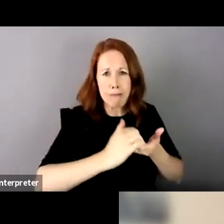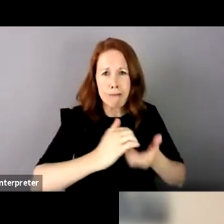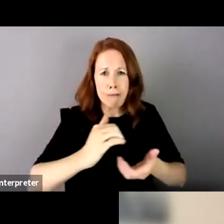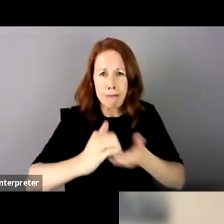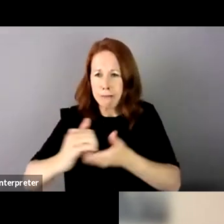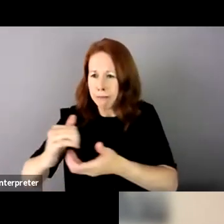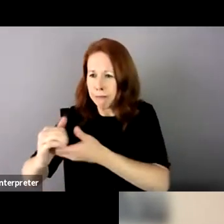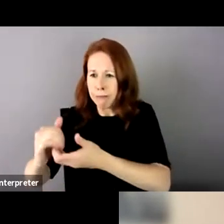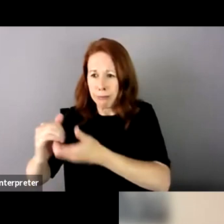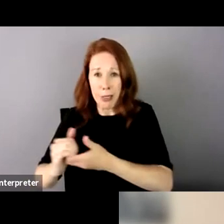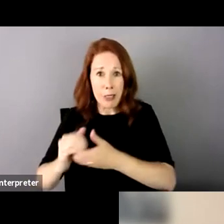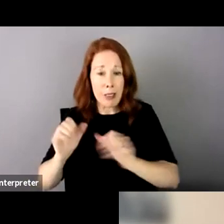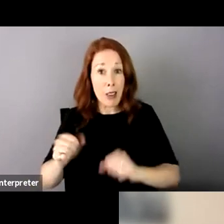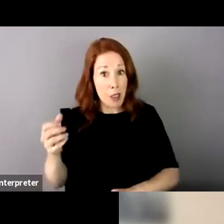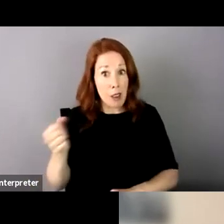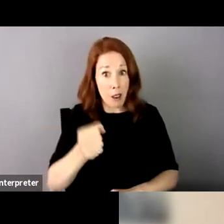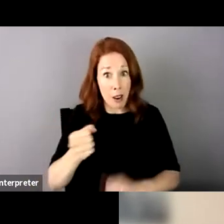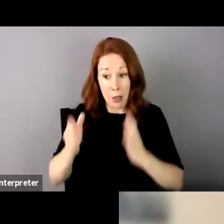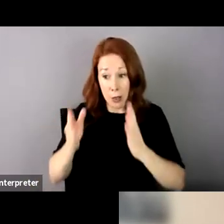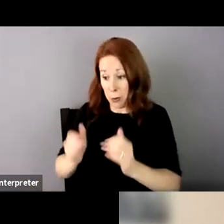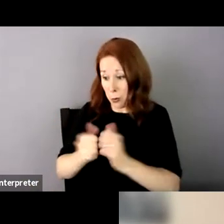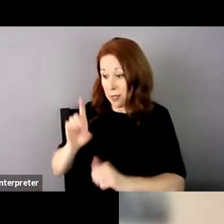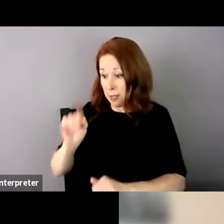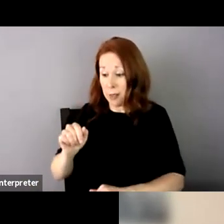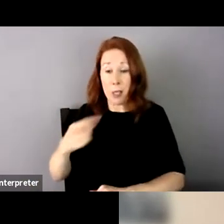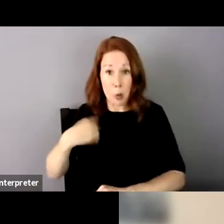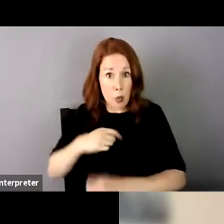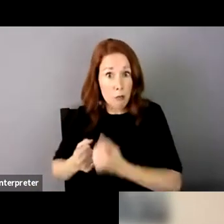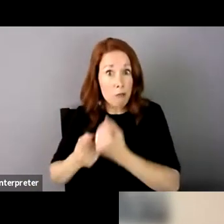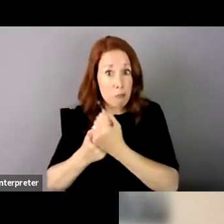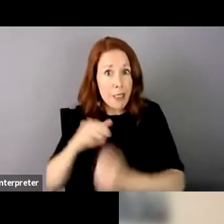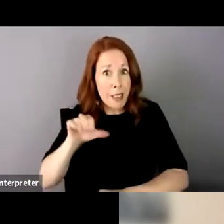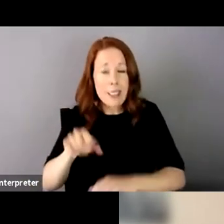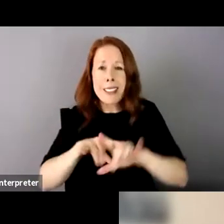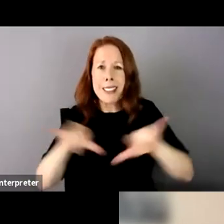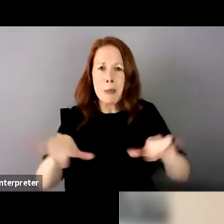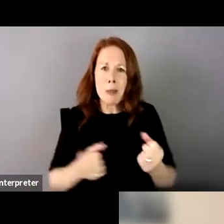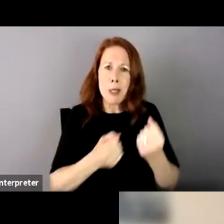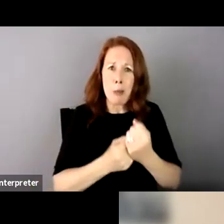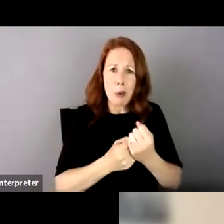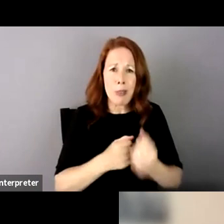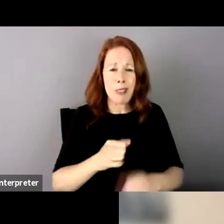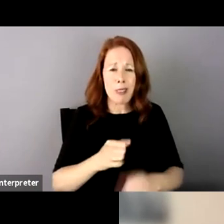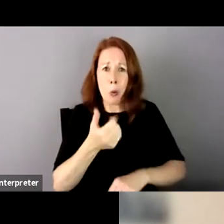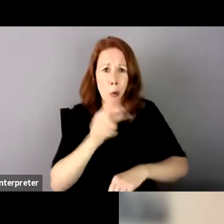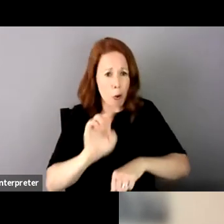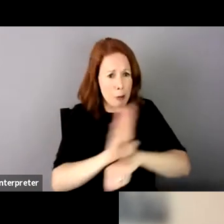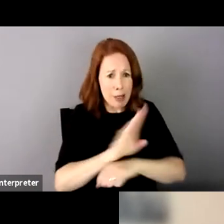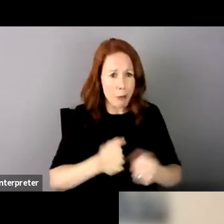walk alongside not only the person we are supporting to see their successes and just all of those